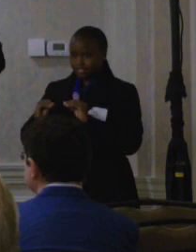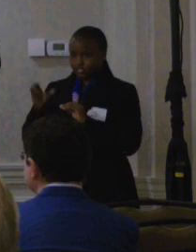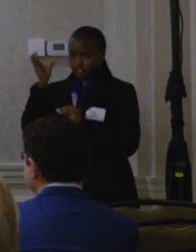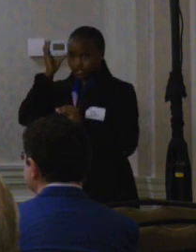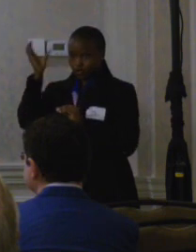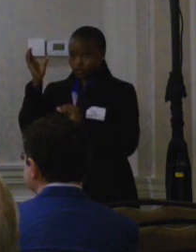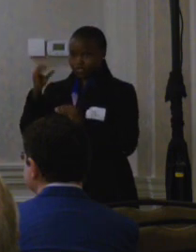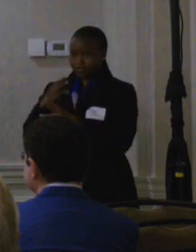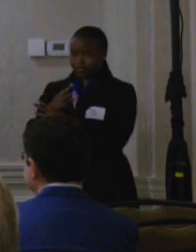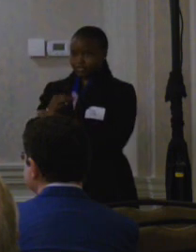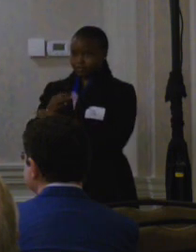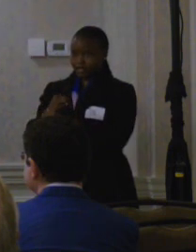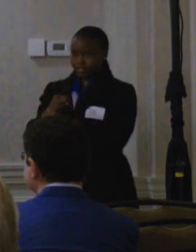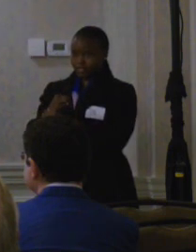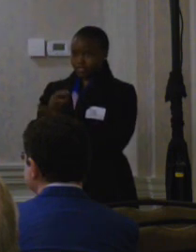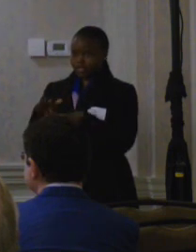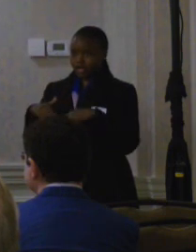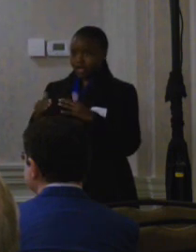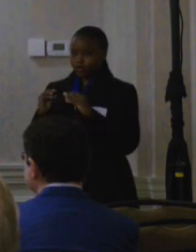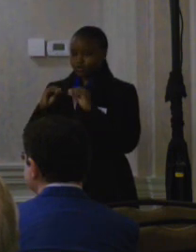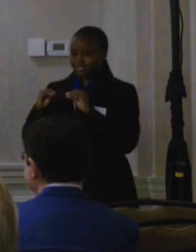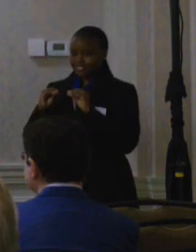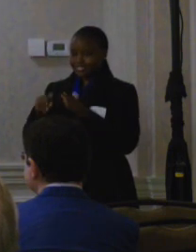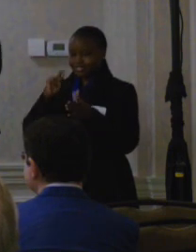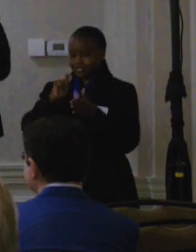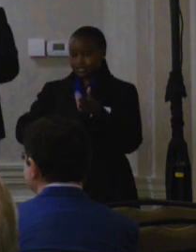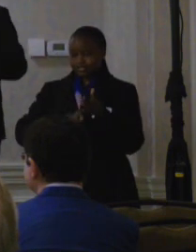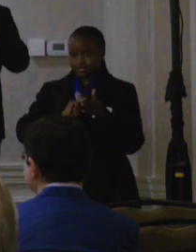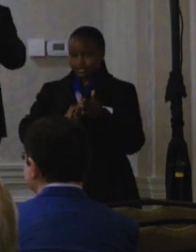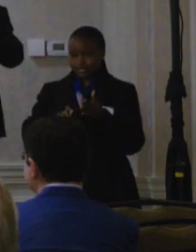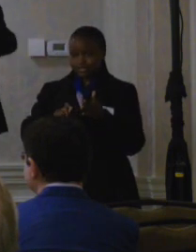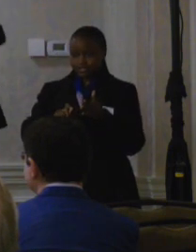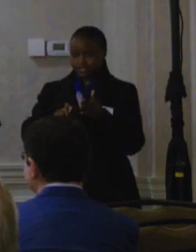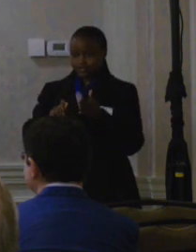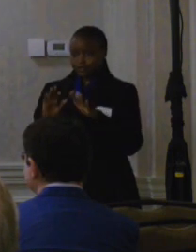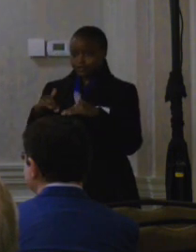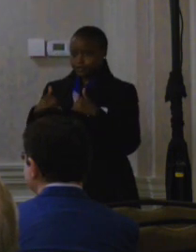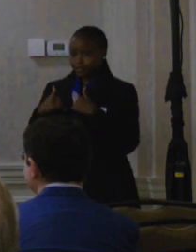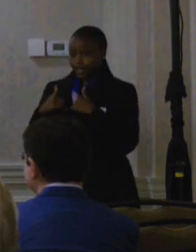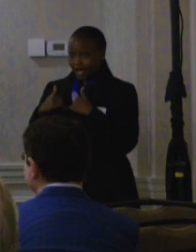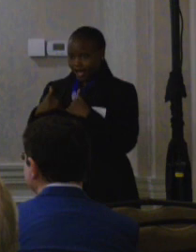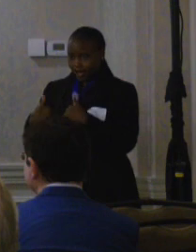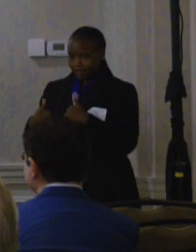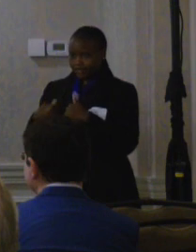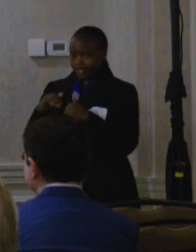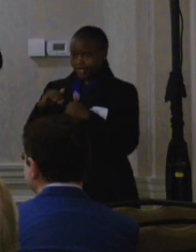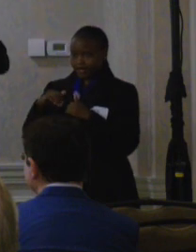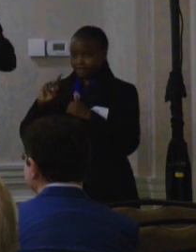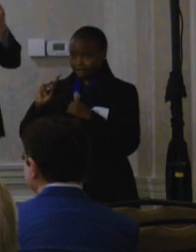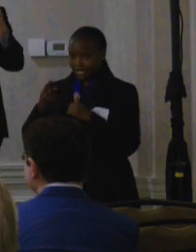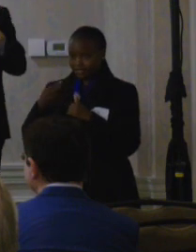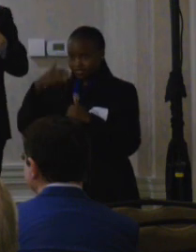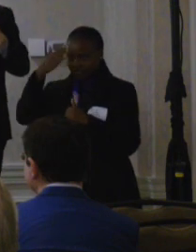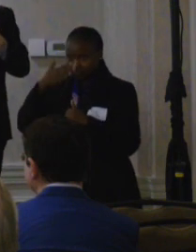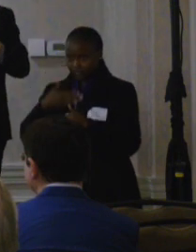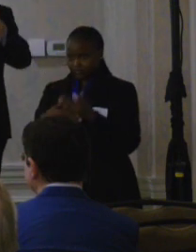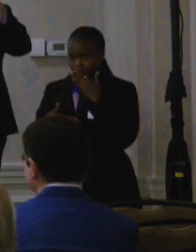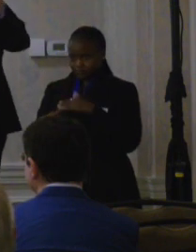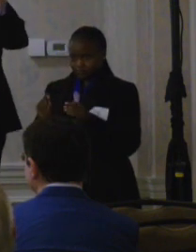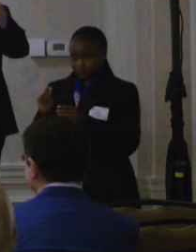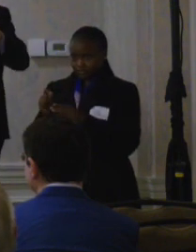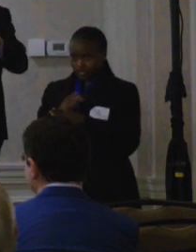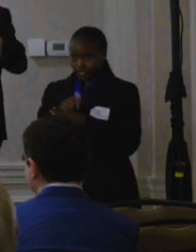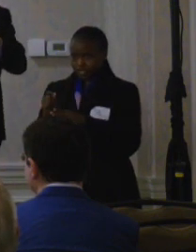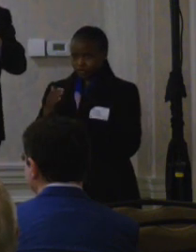in math, how to effectively teach literacy. Having an initial face-to-face training, right, which builds trust